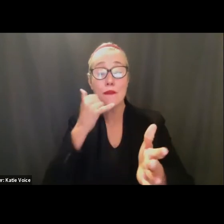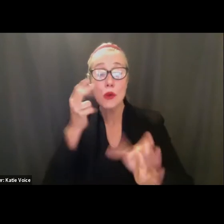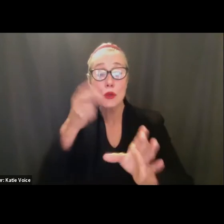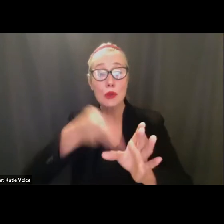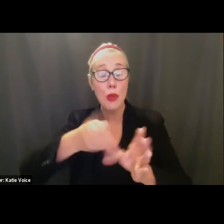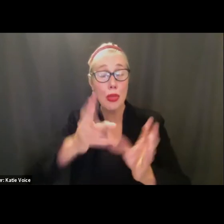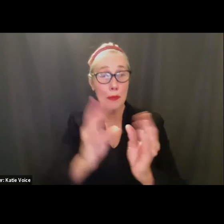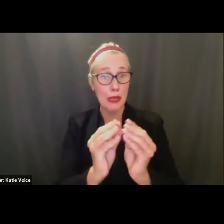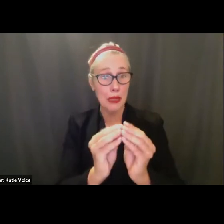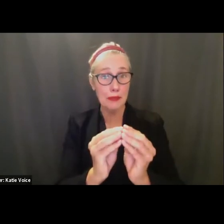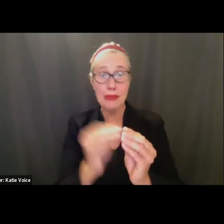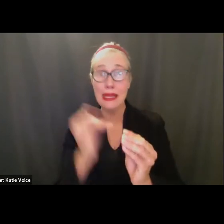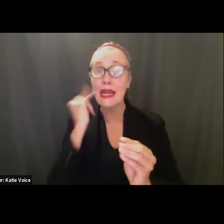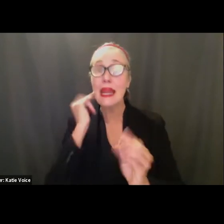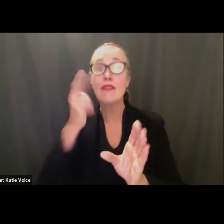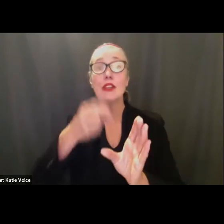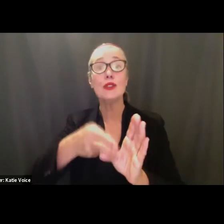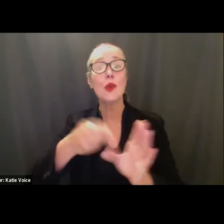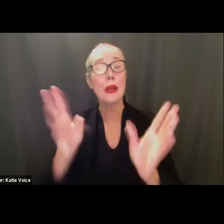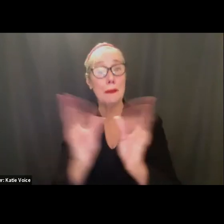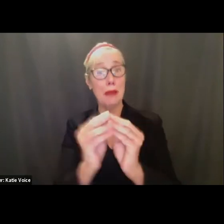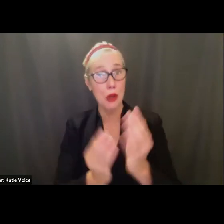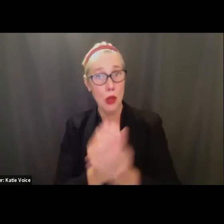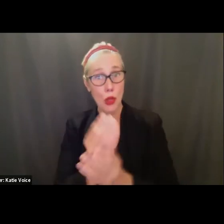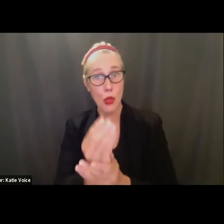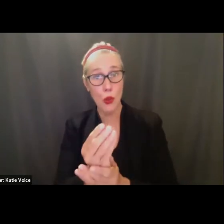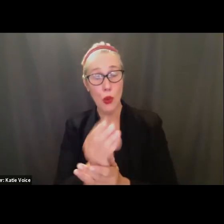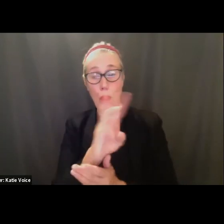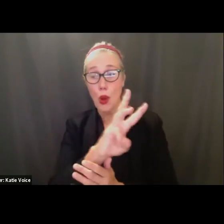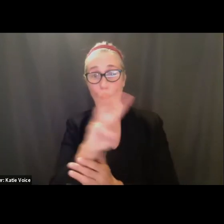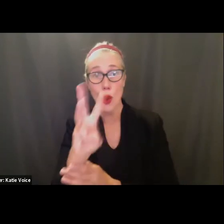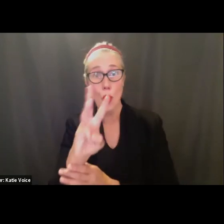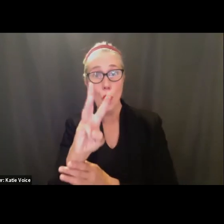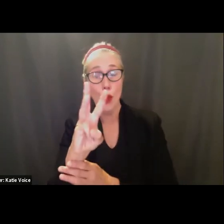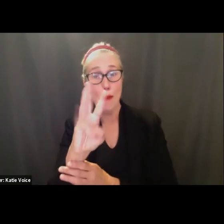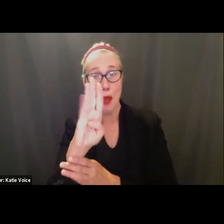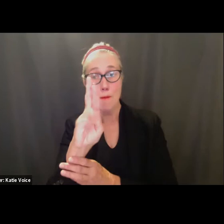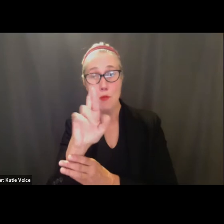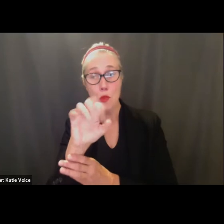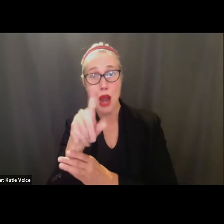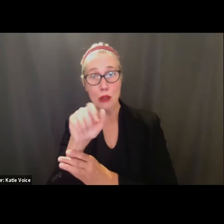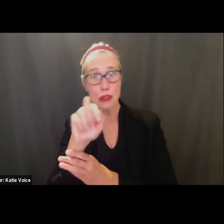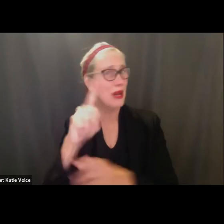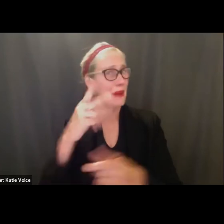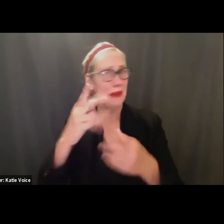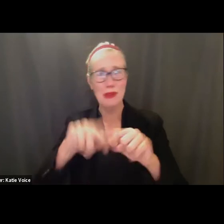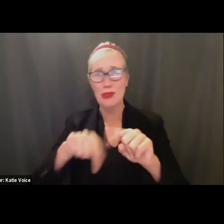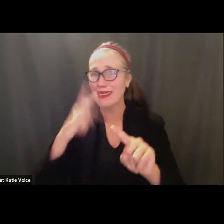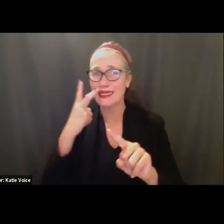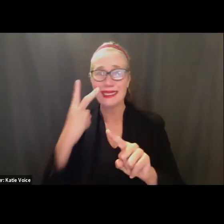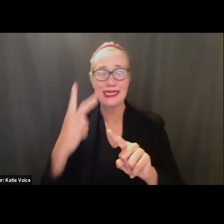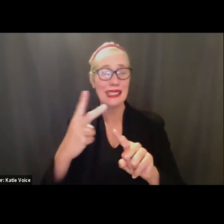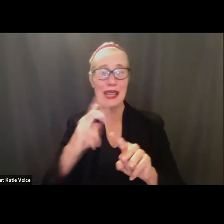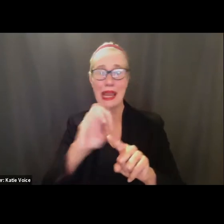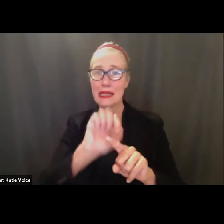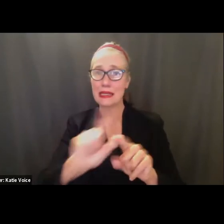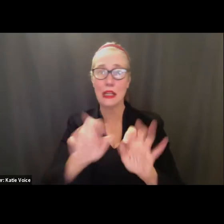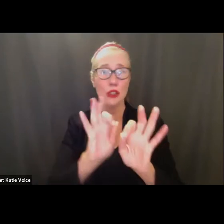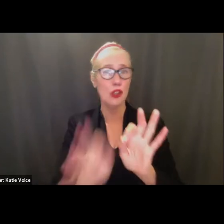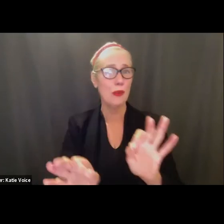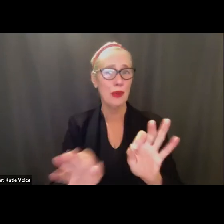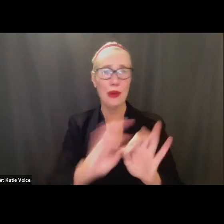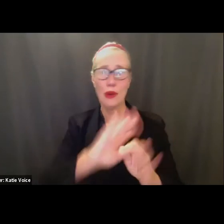meeting if you joined this meeting through your web browser you may not be able to see the asl interpreter at all